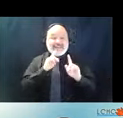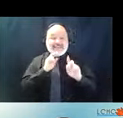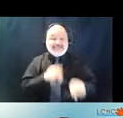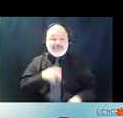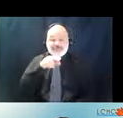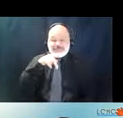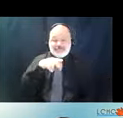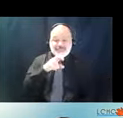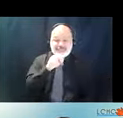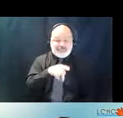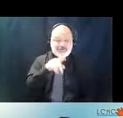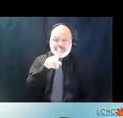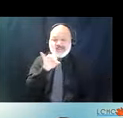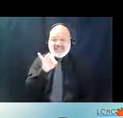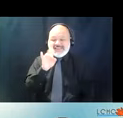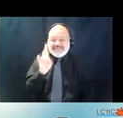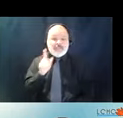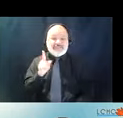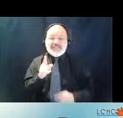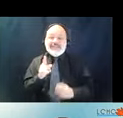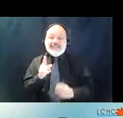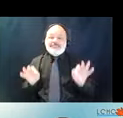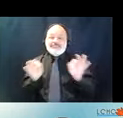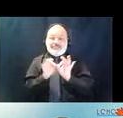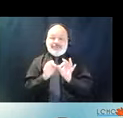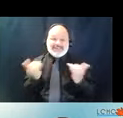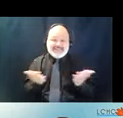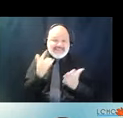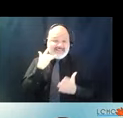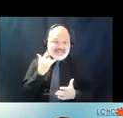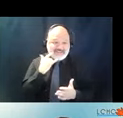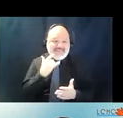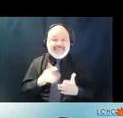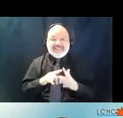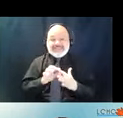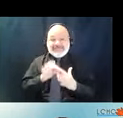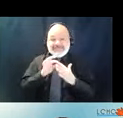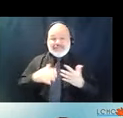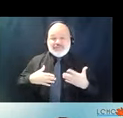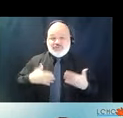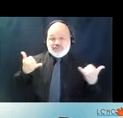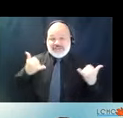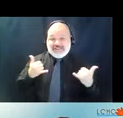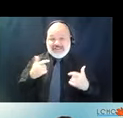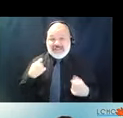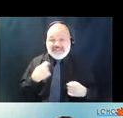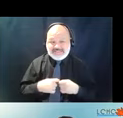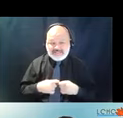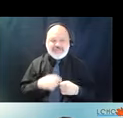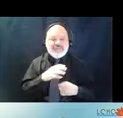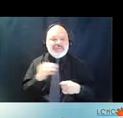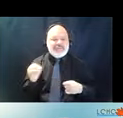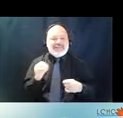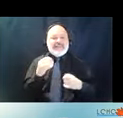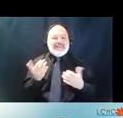marked a turning point in California, spurring civic engagement among younger Latinos and creating the beginnings of a pro-immigrant culture in